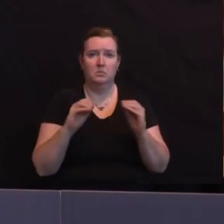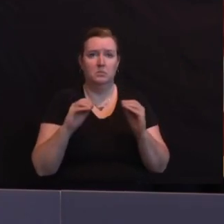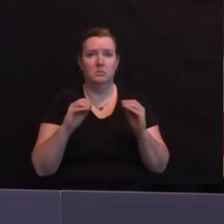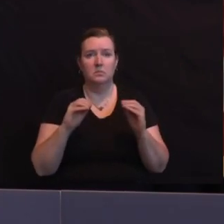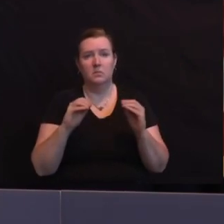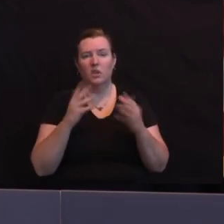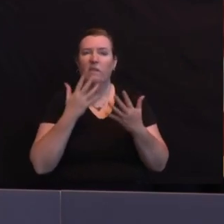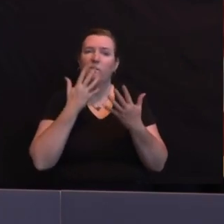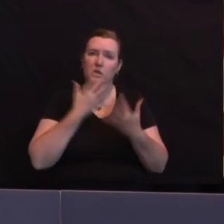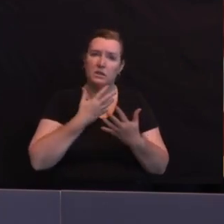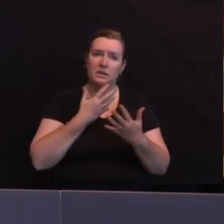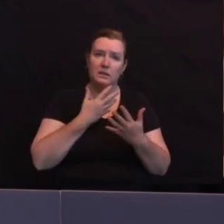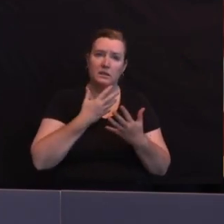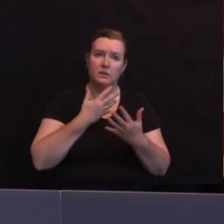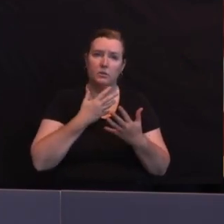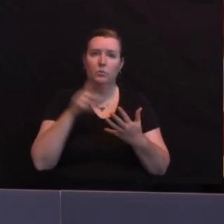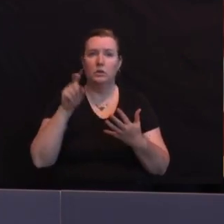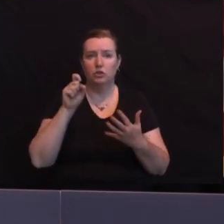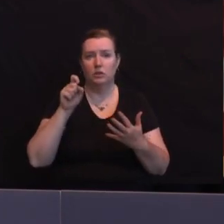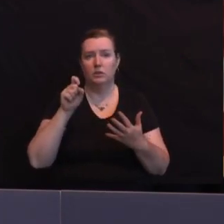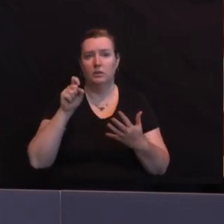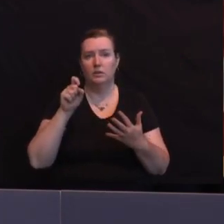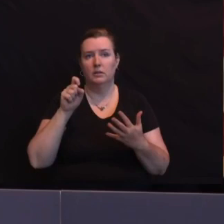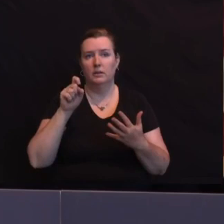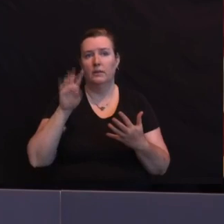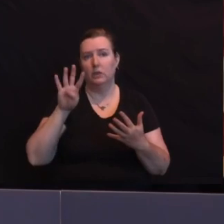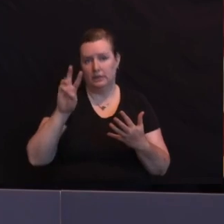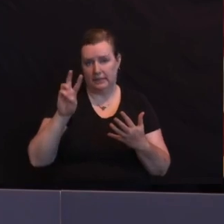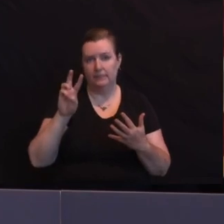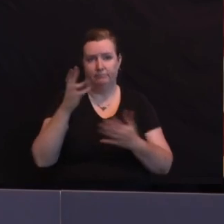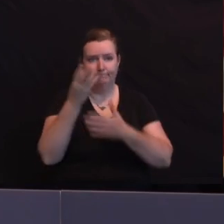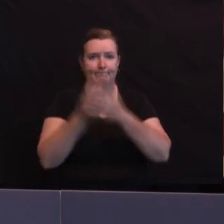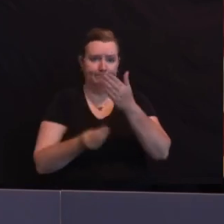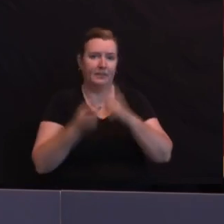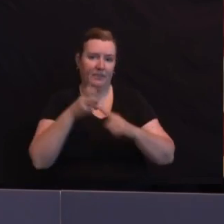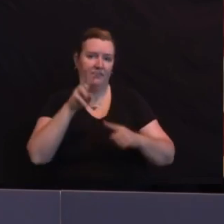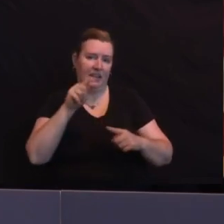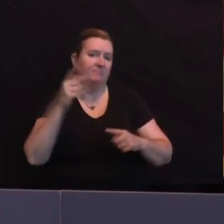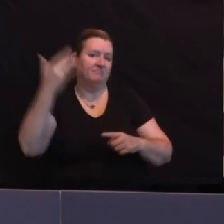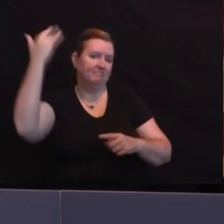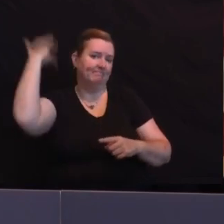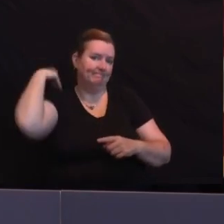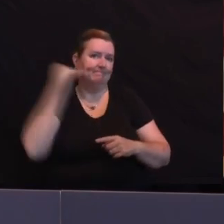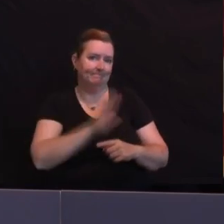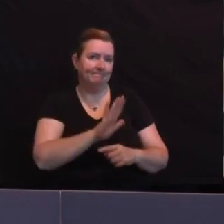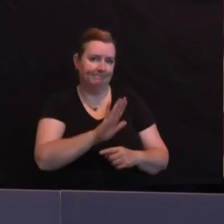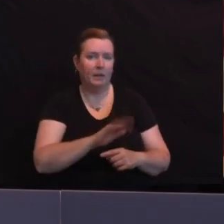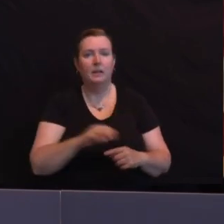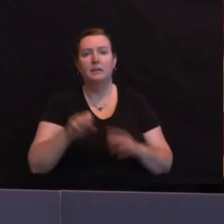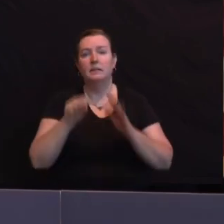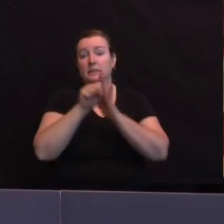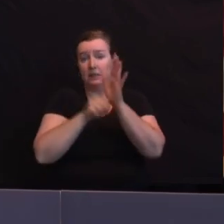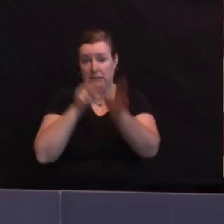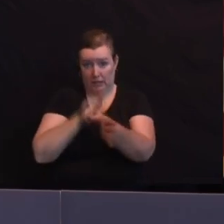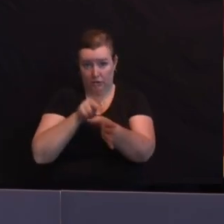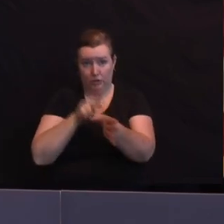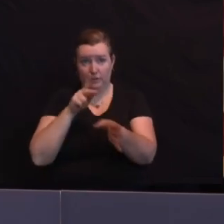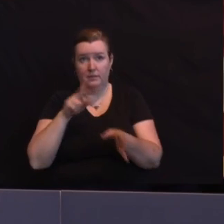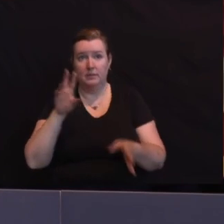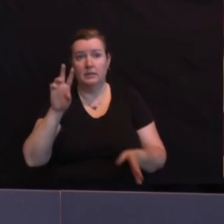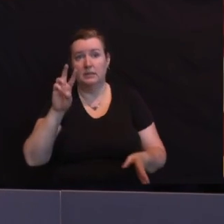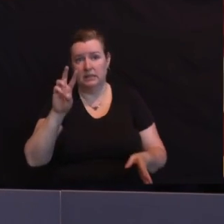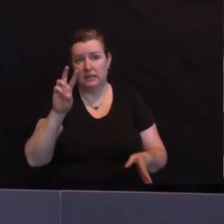unfortunately, 146 deaths among our veterans. At our state psychiatric hospitals, 6 new